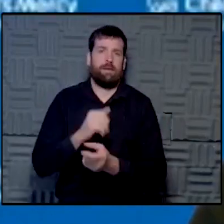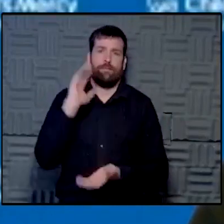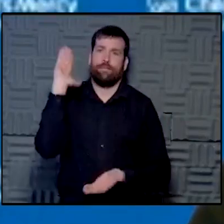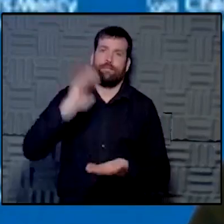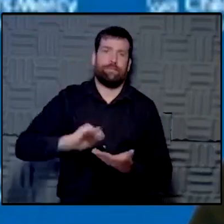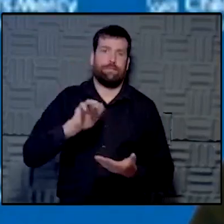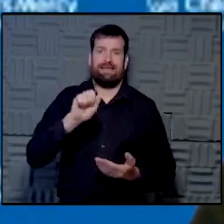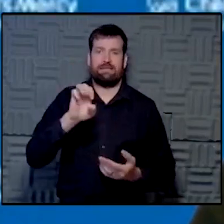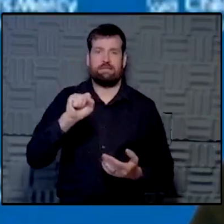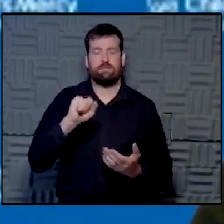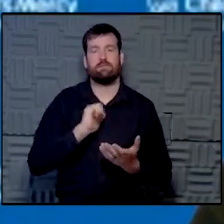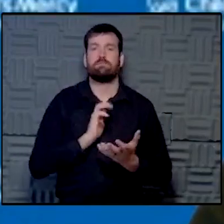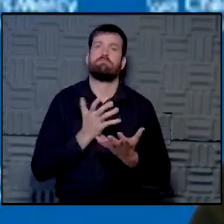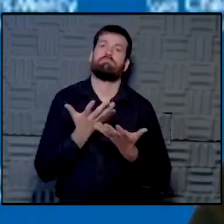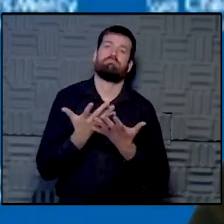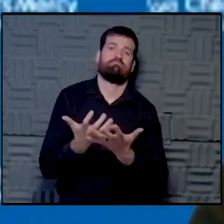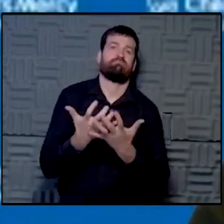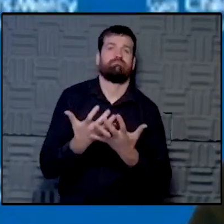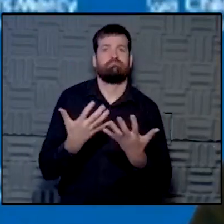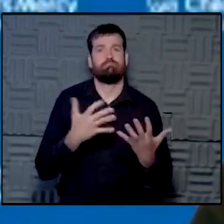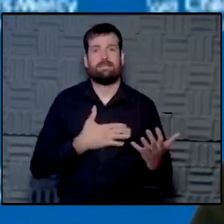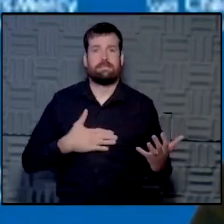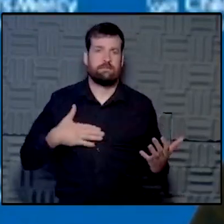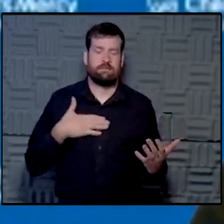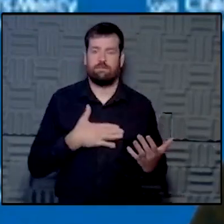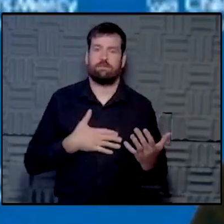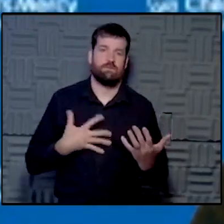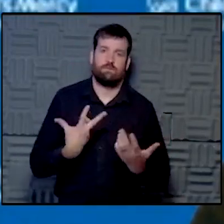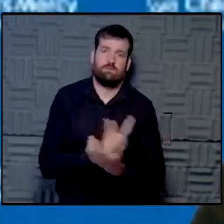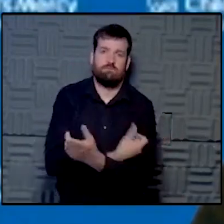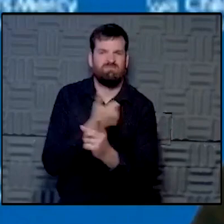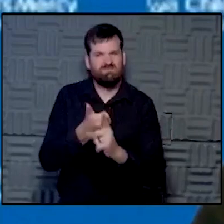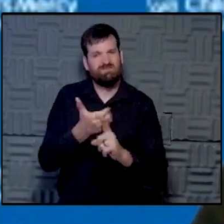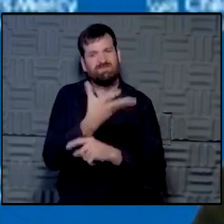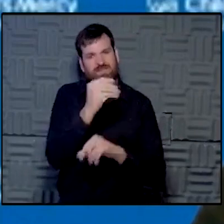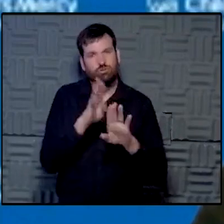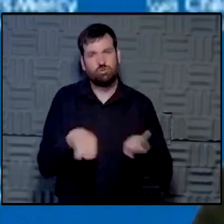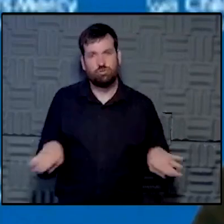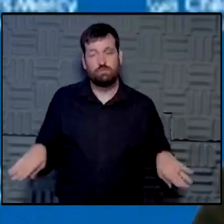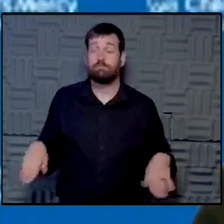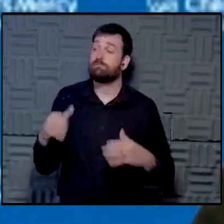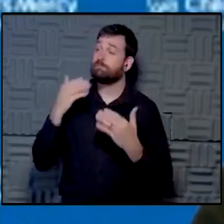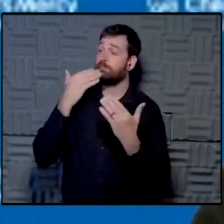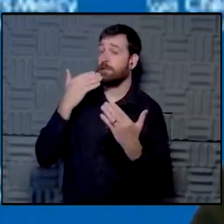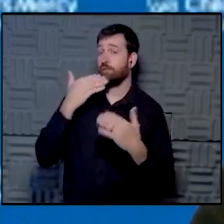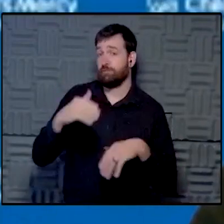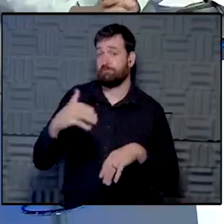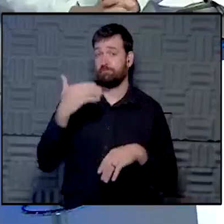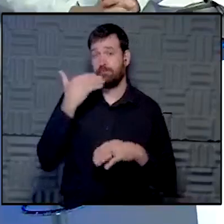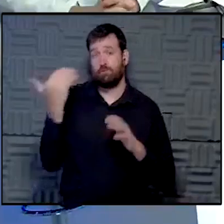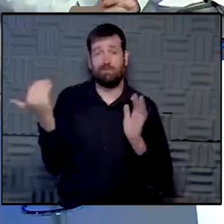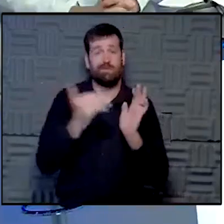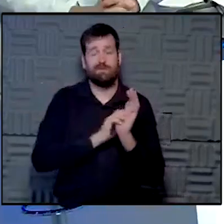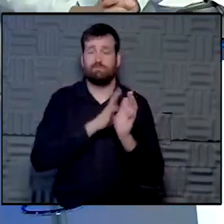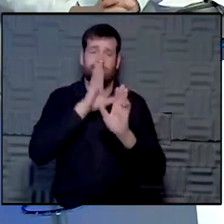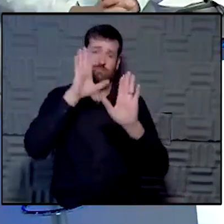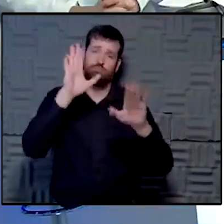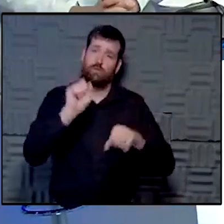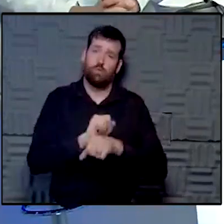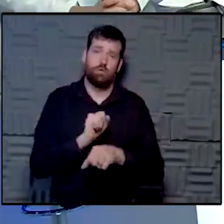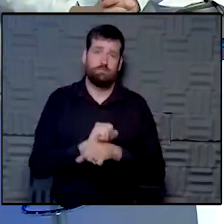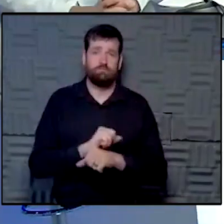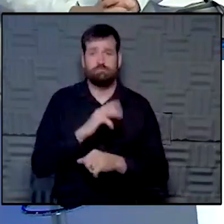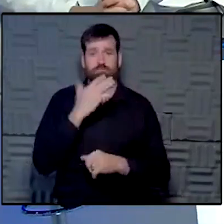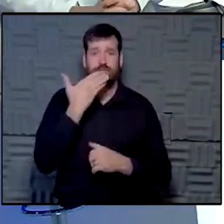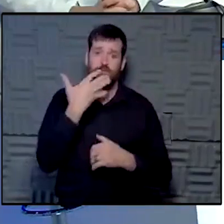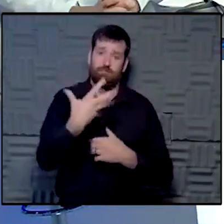cases. So I urge everybody to get yourself vaccinated and your children. Thank you, and thanks again for all the great work you've done. Thanks for being a